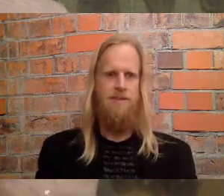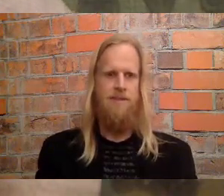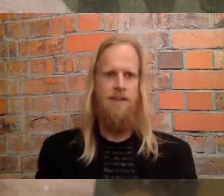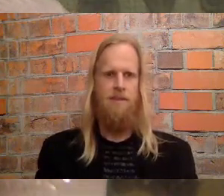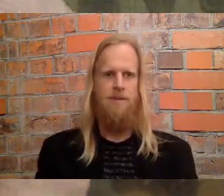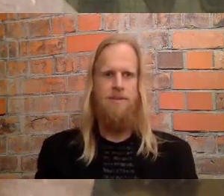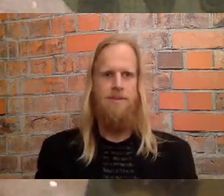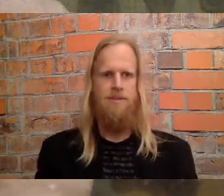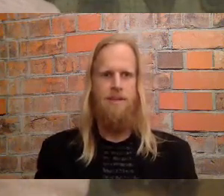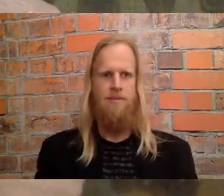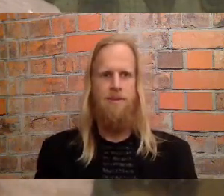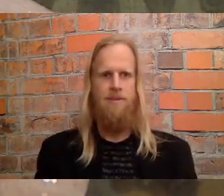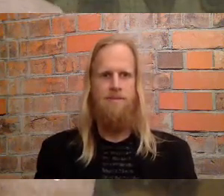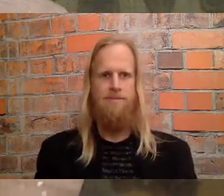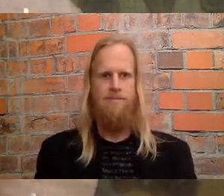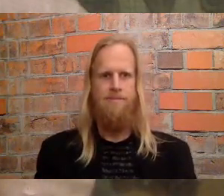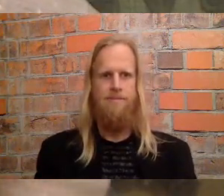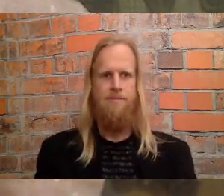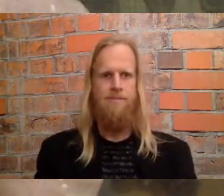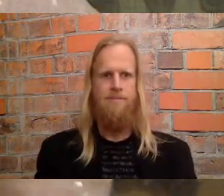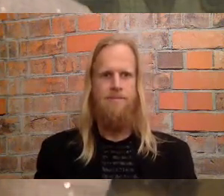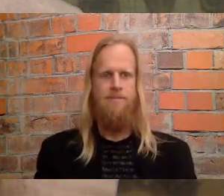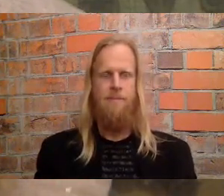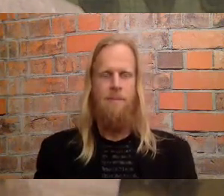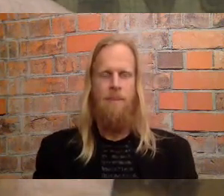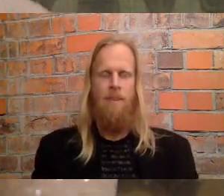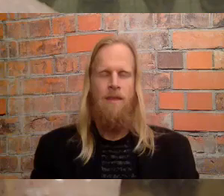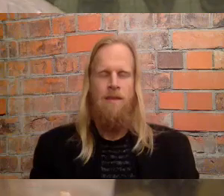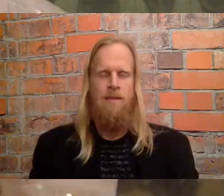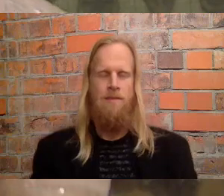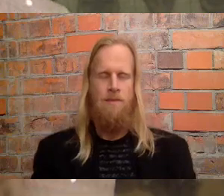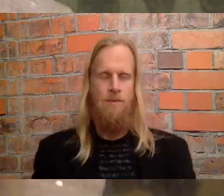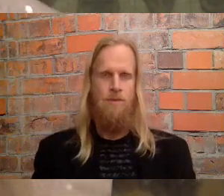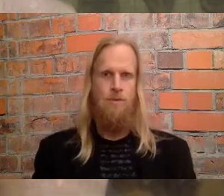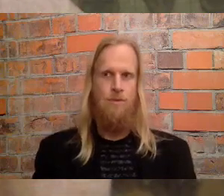where do you feel that fear in your body?